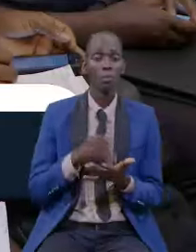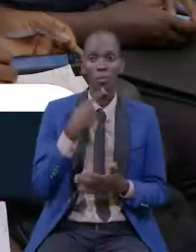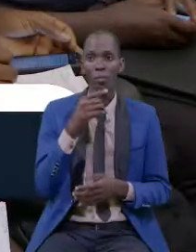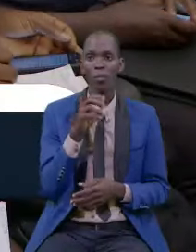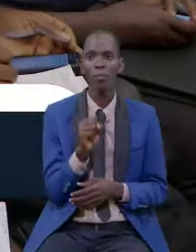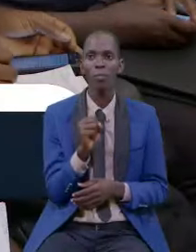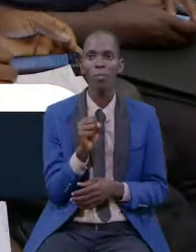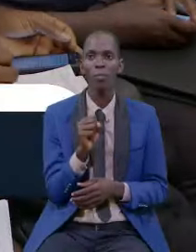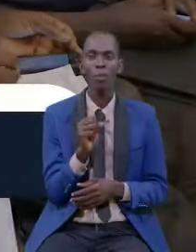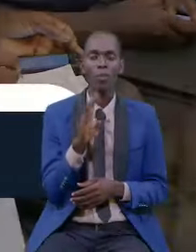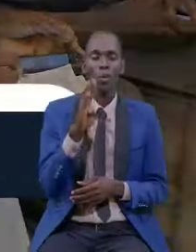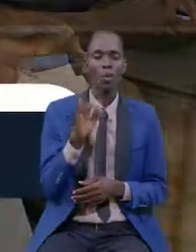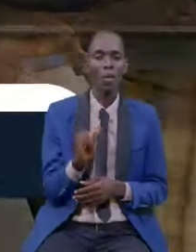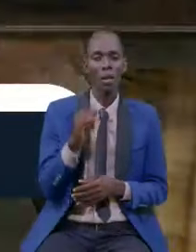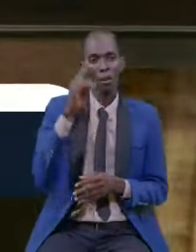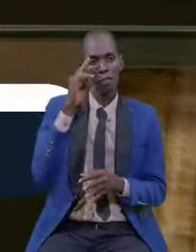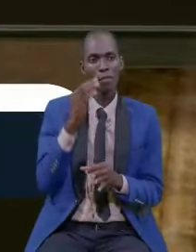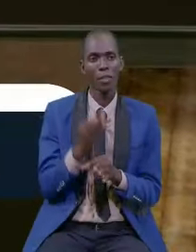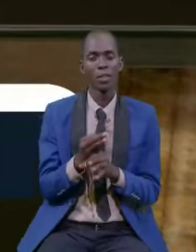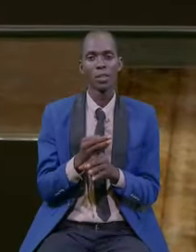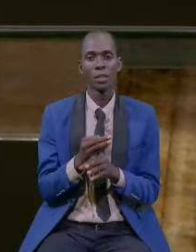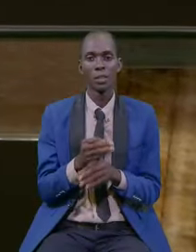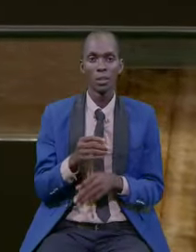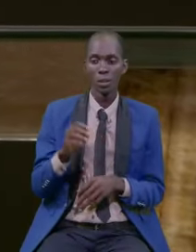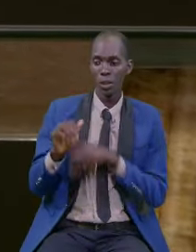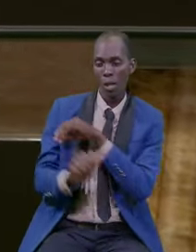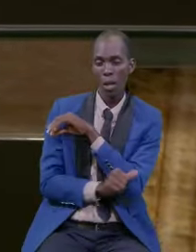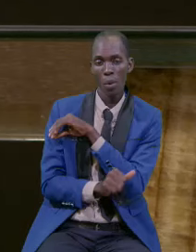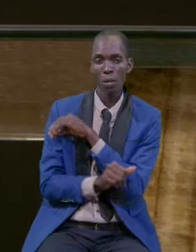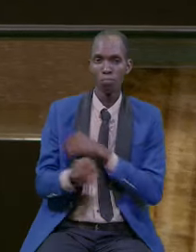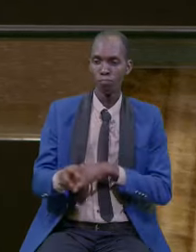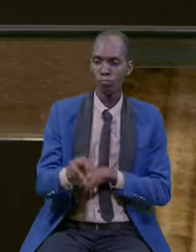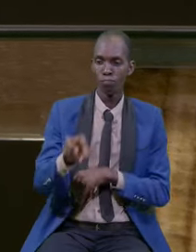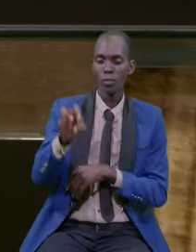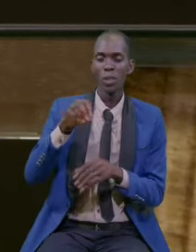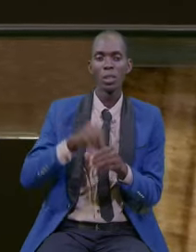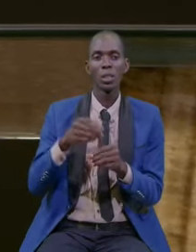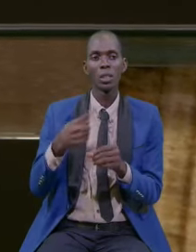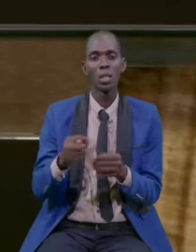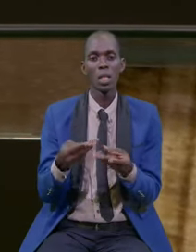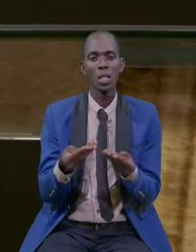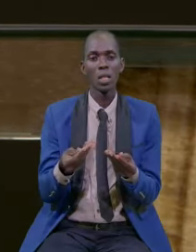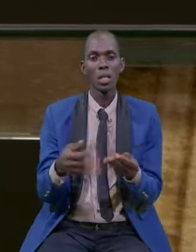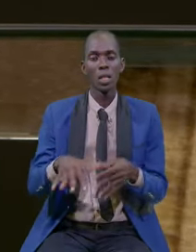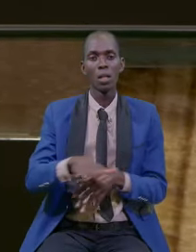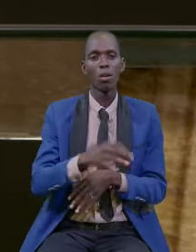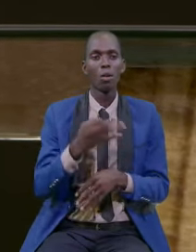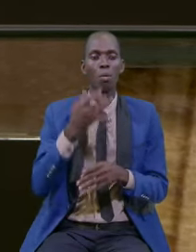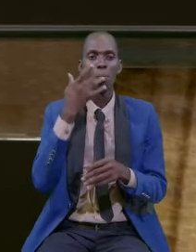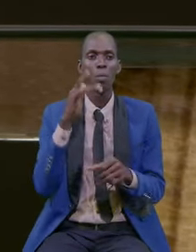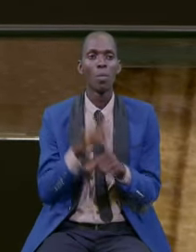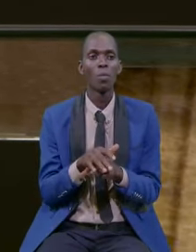by faith he sojourned in the land of promise, as in